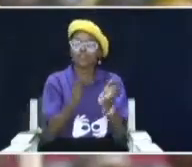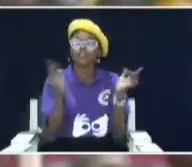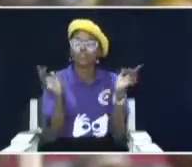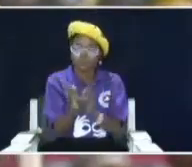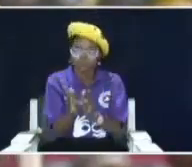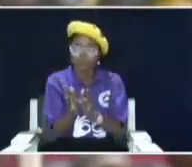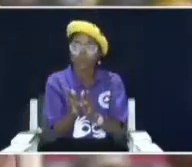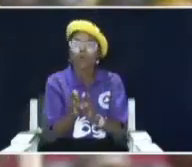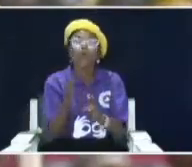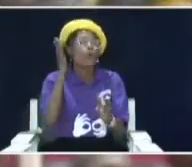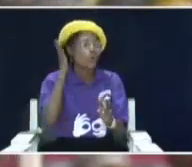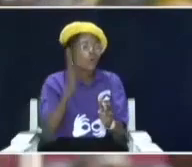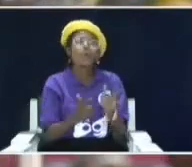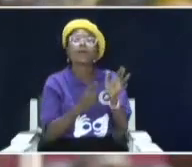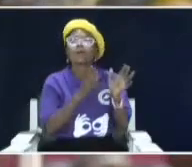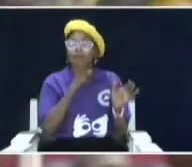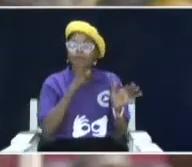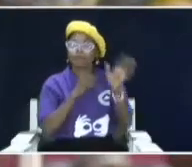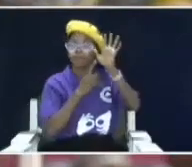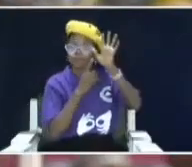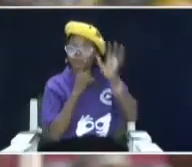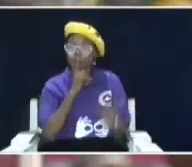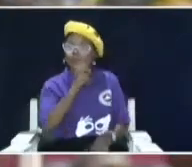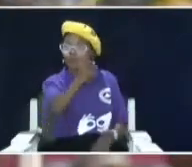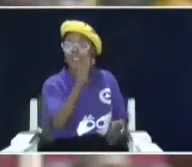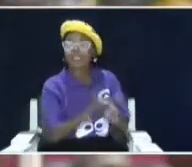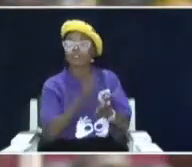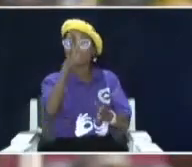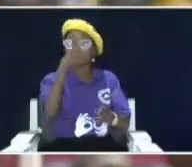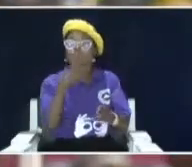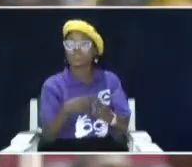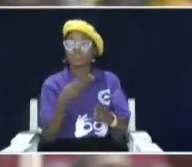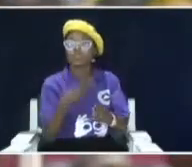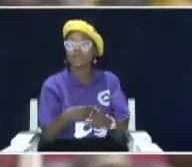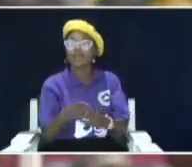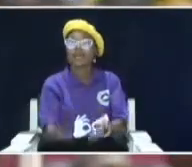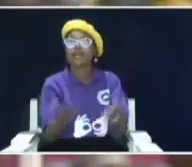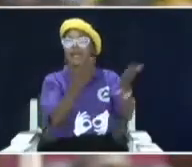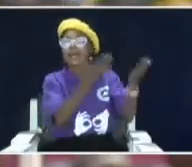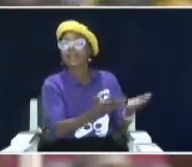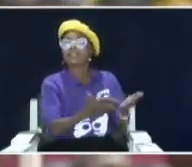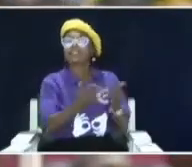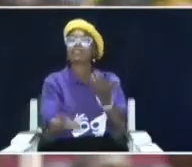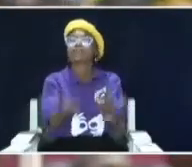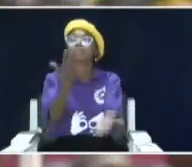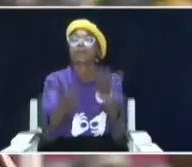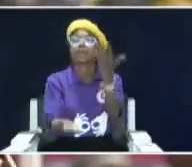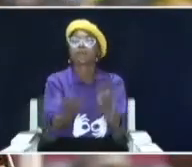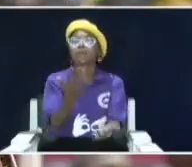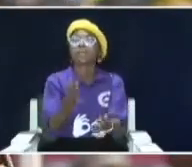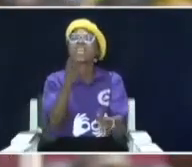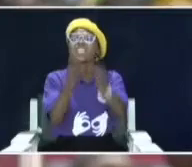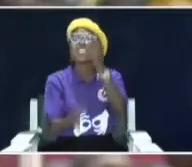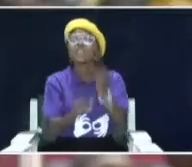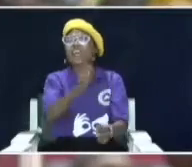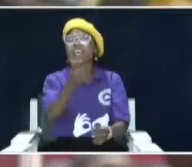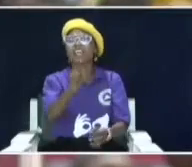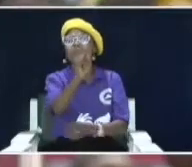Jesus will ensure that your name carries fire. And if